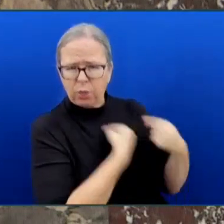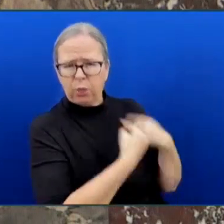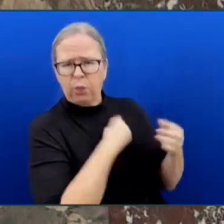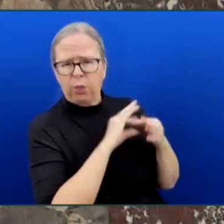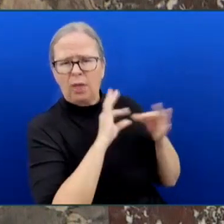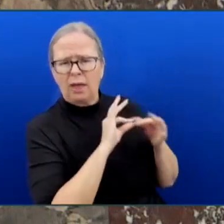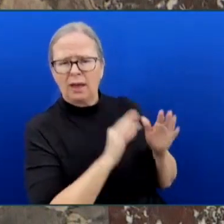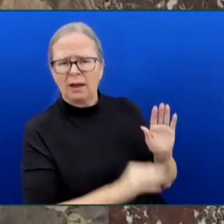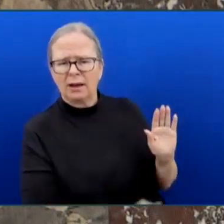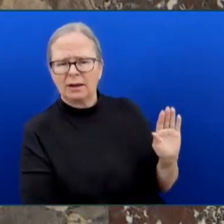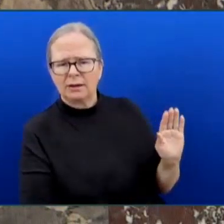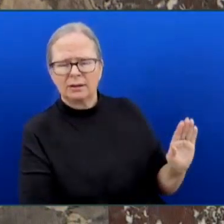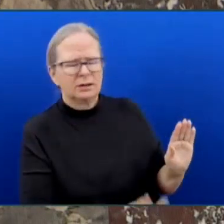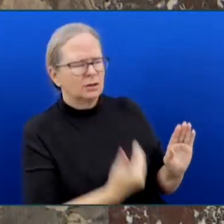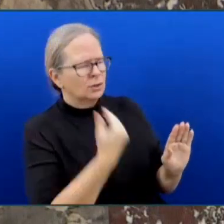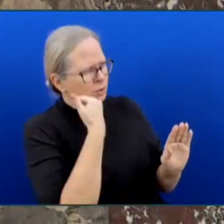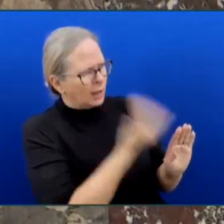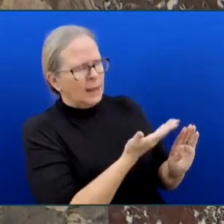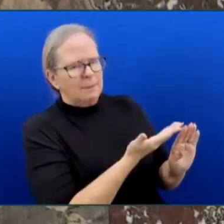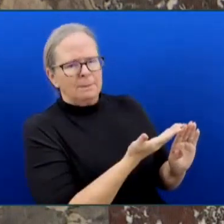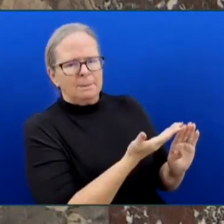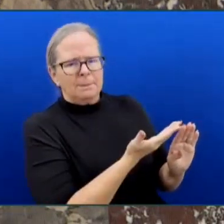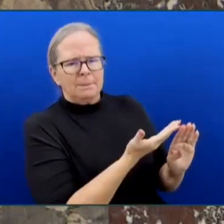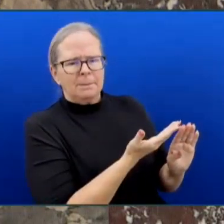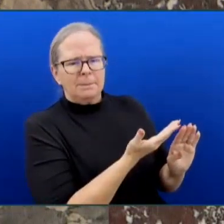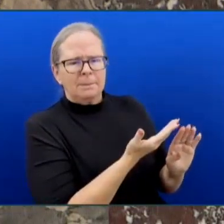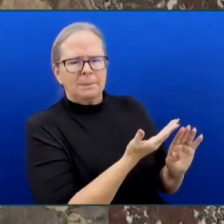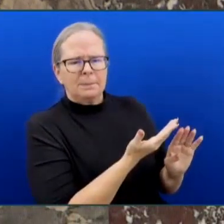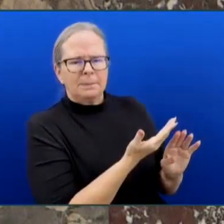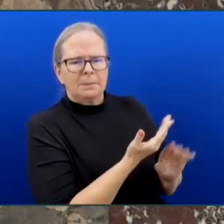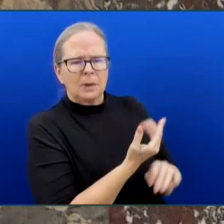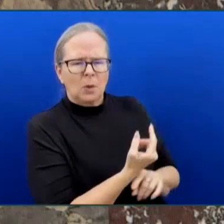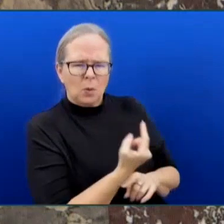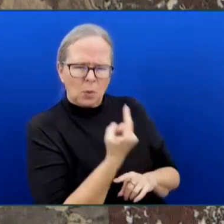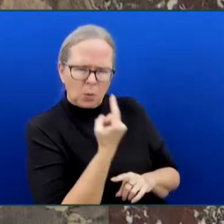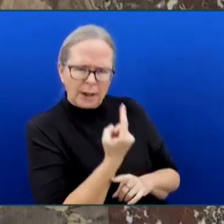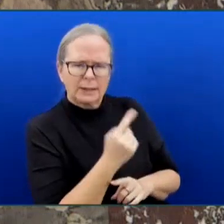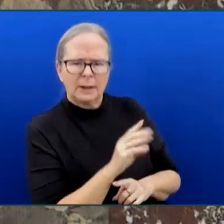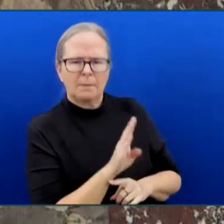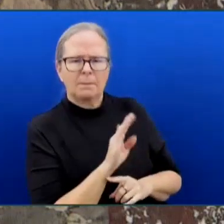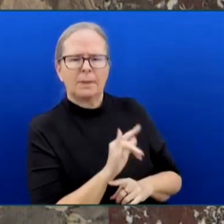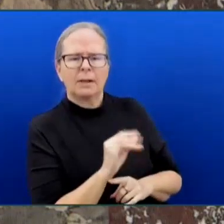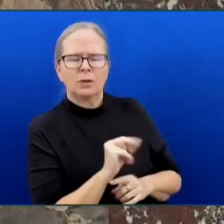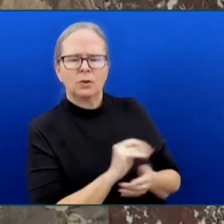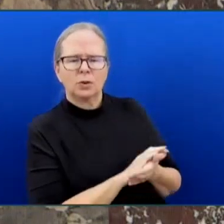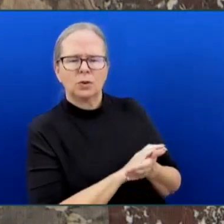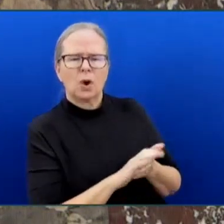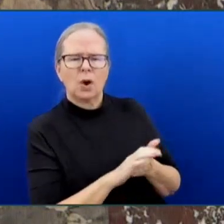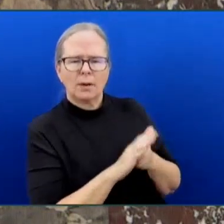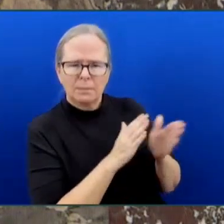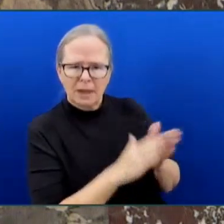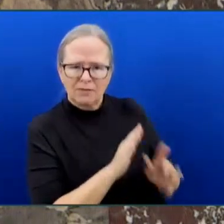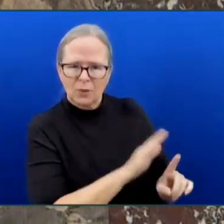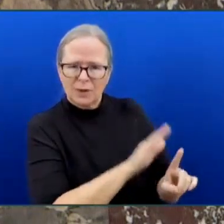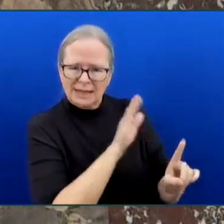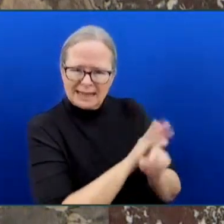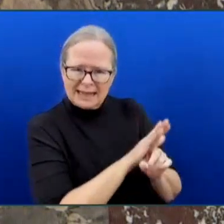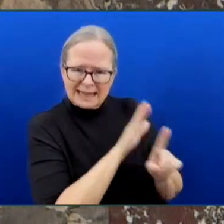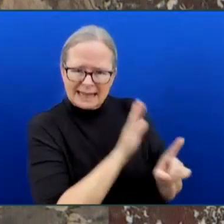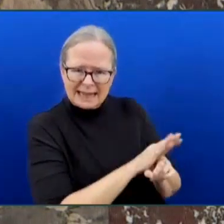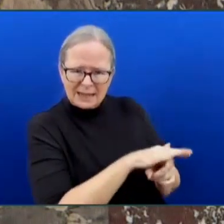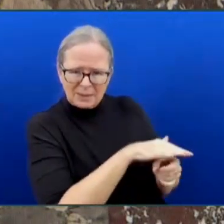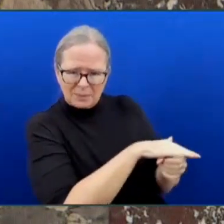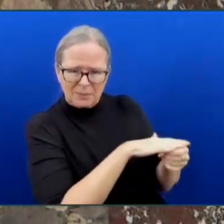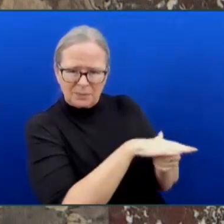$1 billion plant for the member for Prince George's community that is struggling economically. They all stood up and said